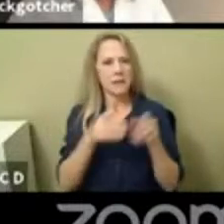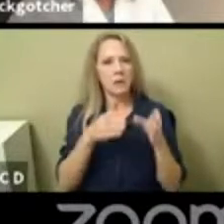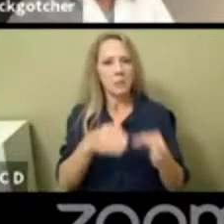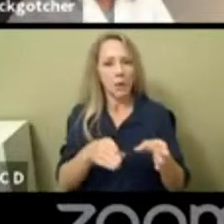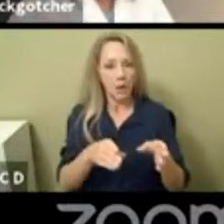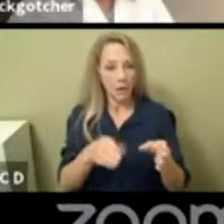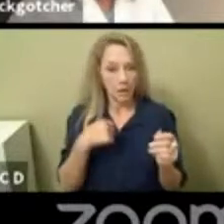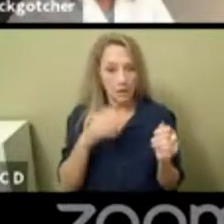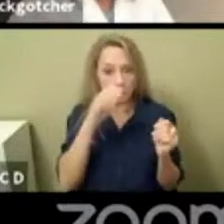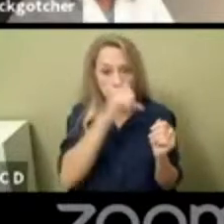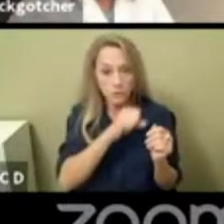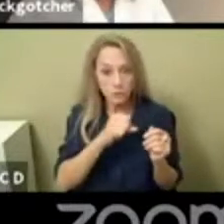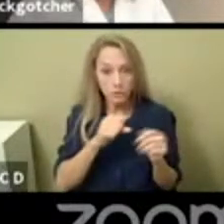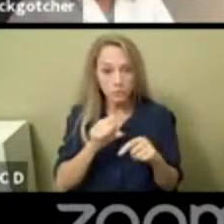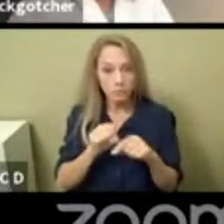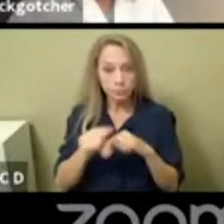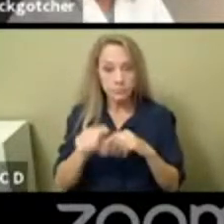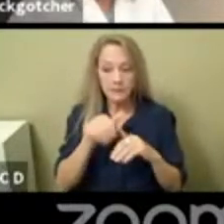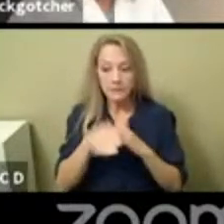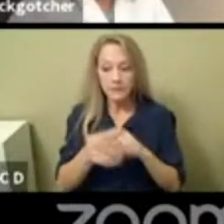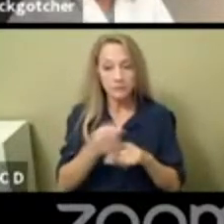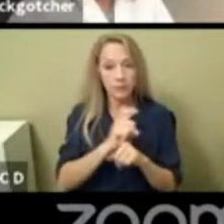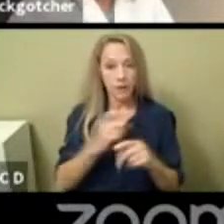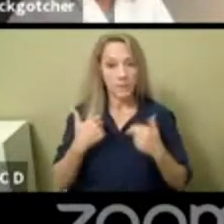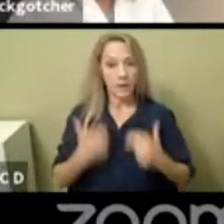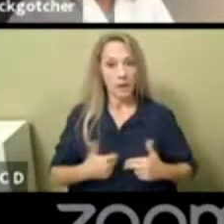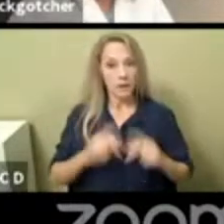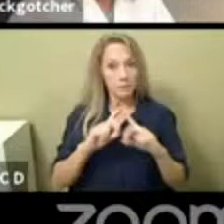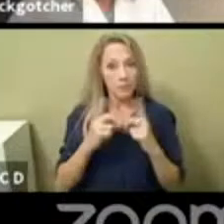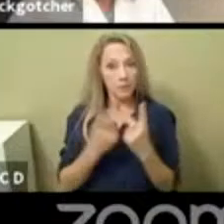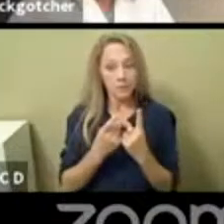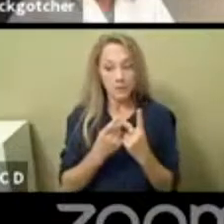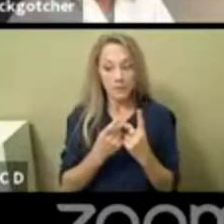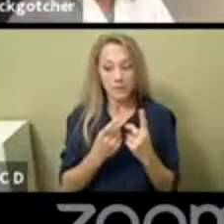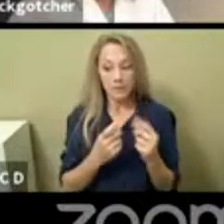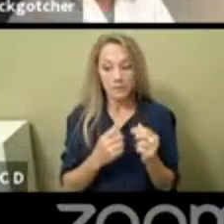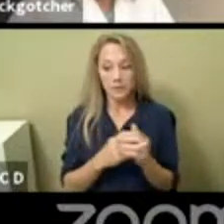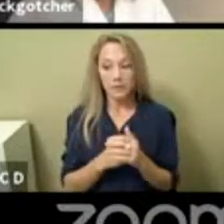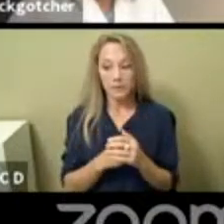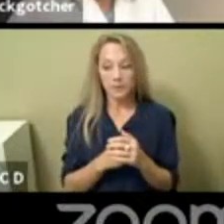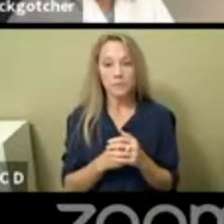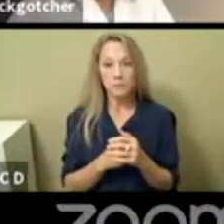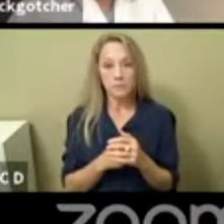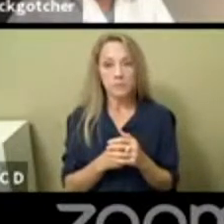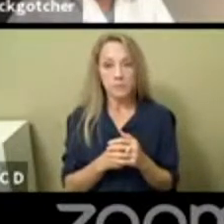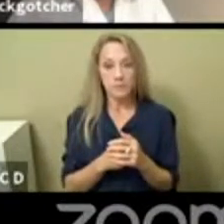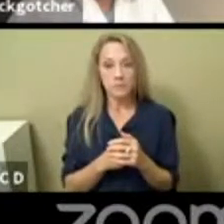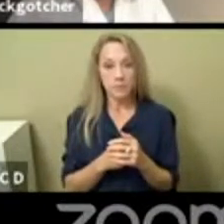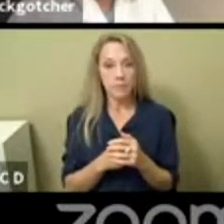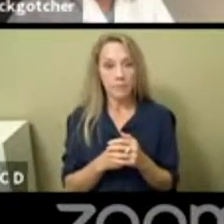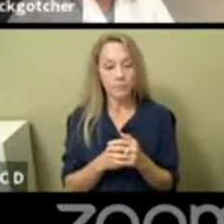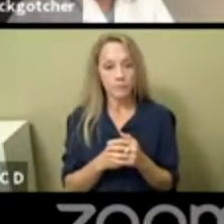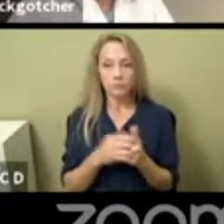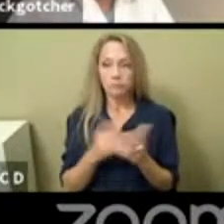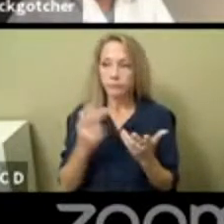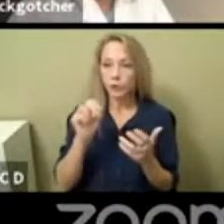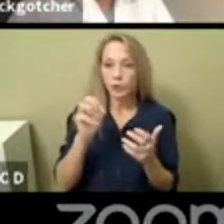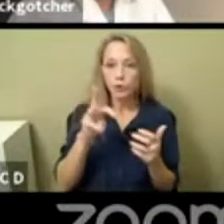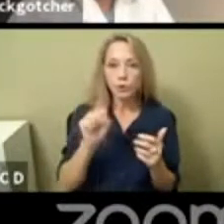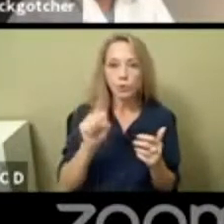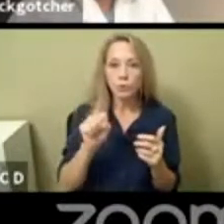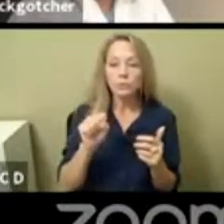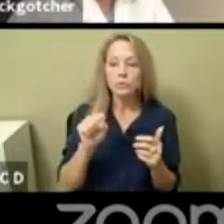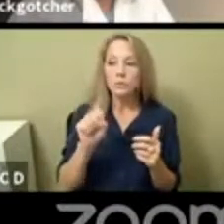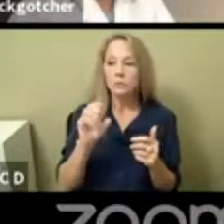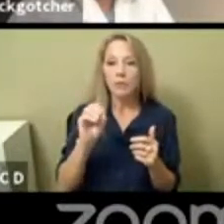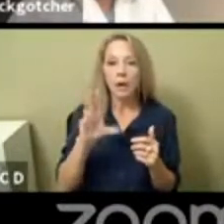going out from the health department. I usually see them coming from someone in the health department, but they're published to all major news outlets,